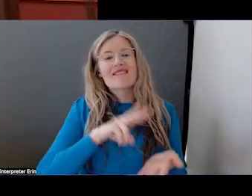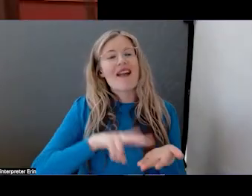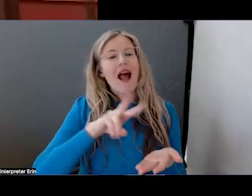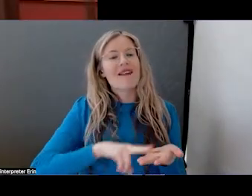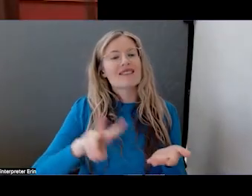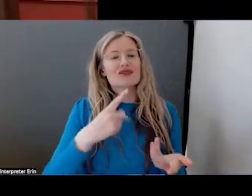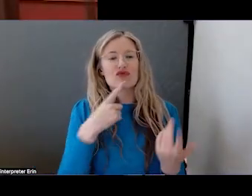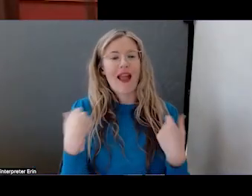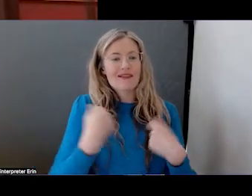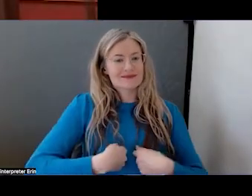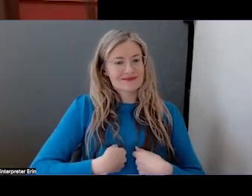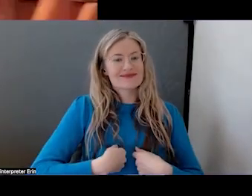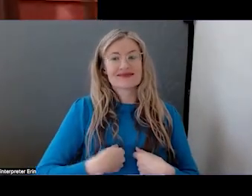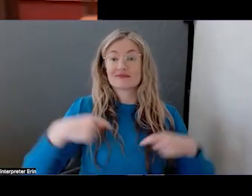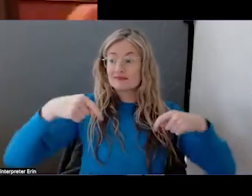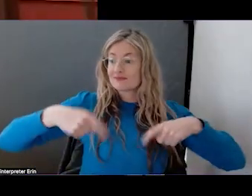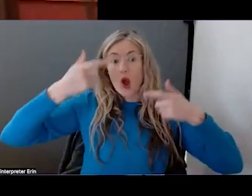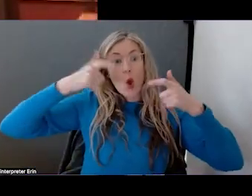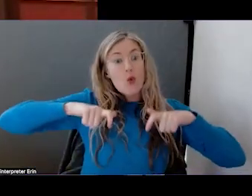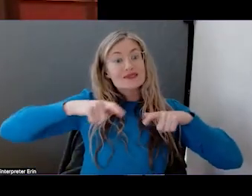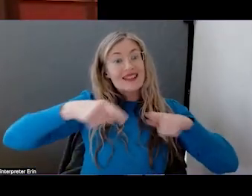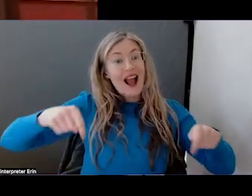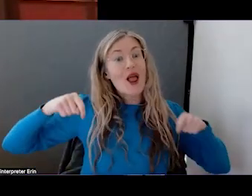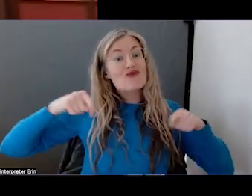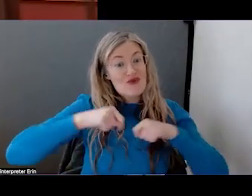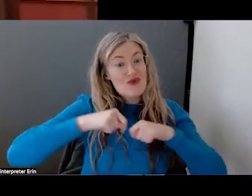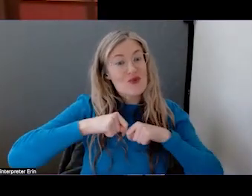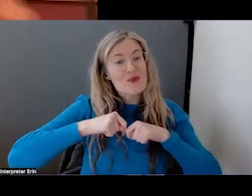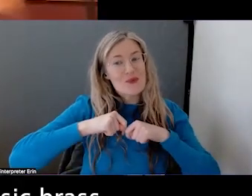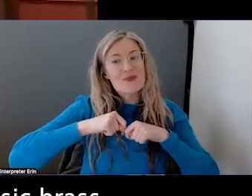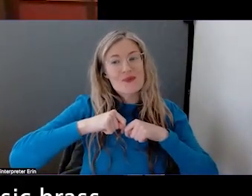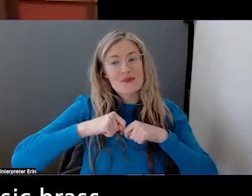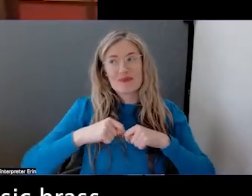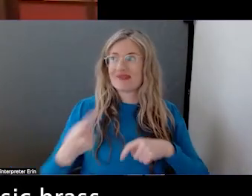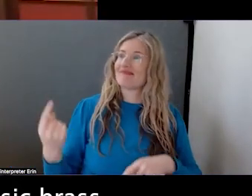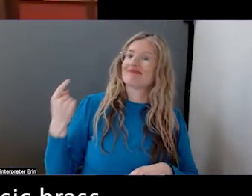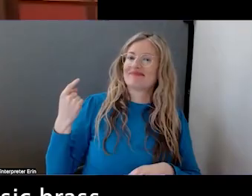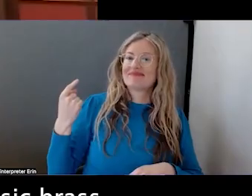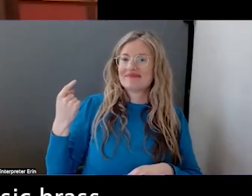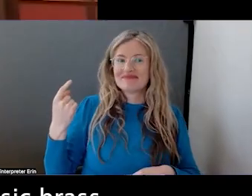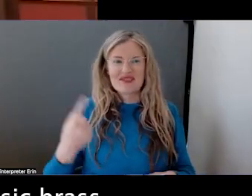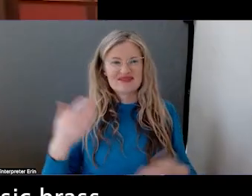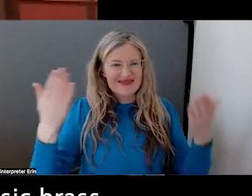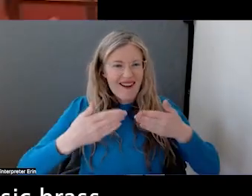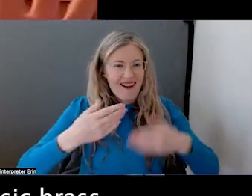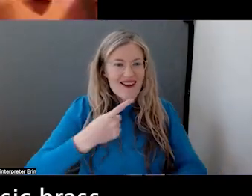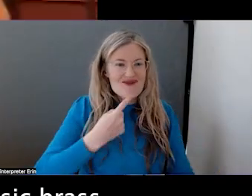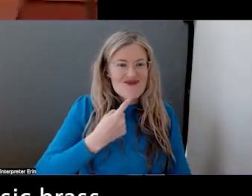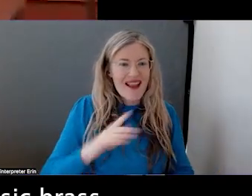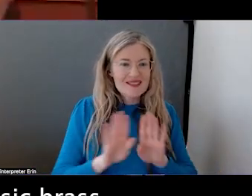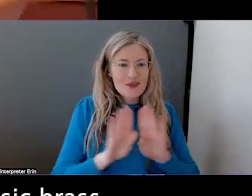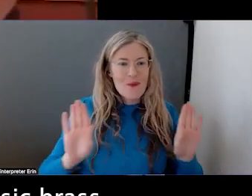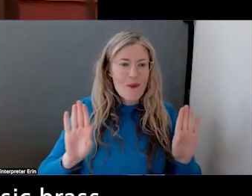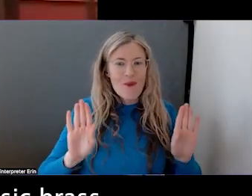hotel room, so it's all a little bit out of this time and out of this world. It's got like dark red walls and like this